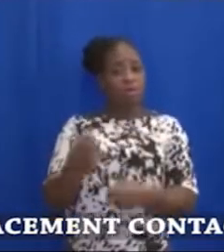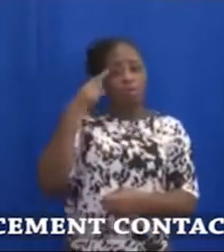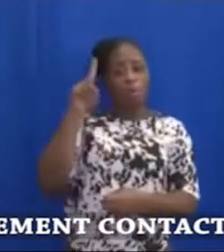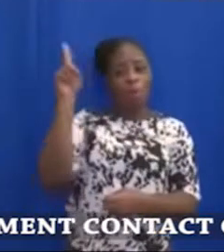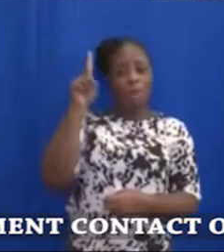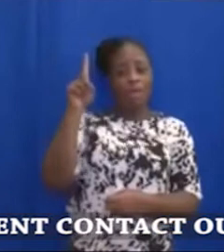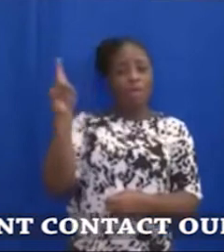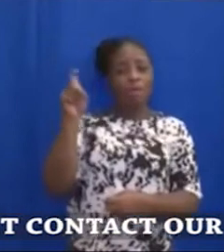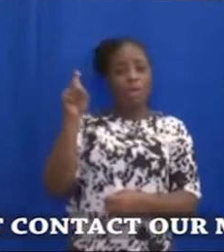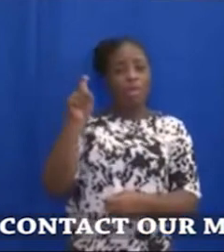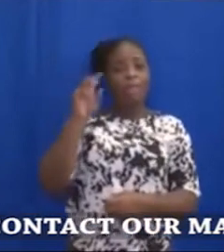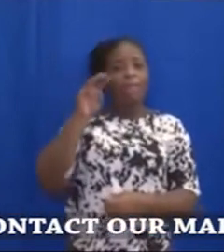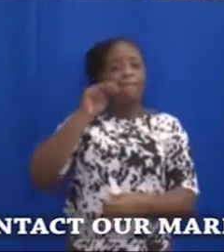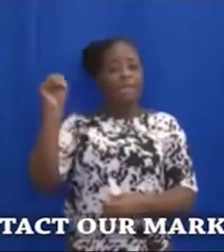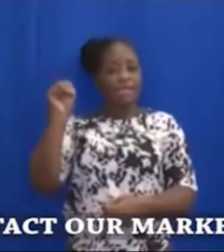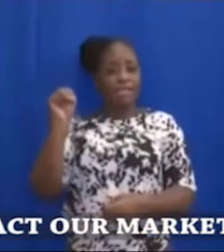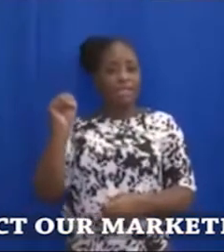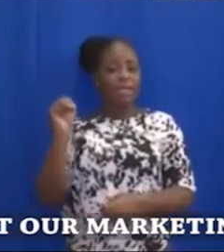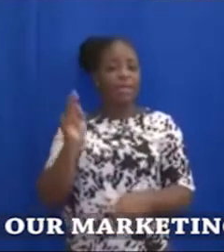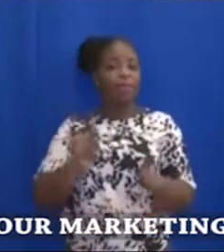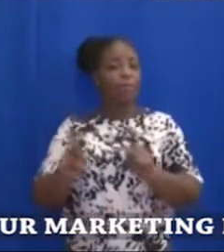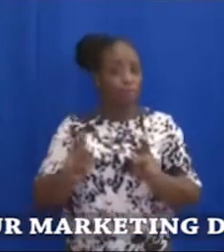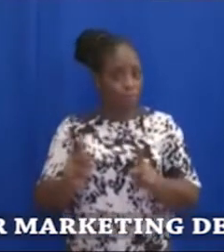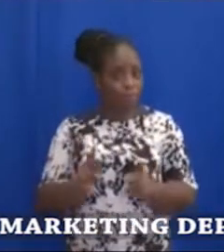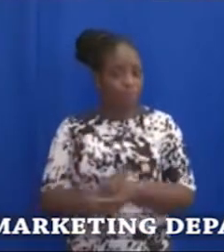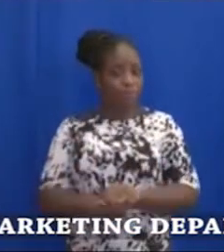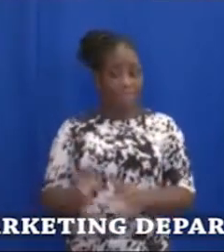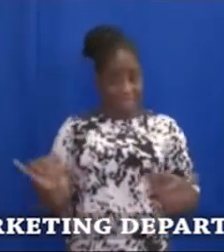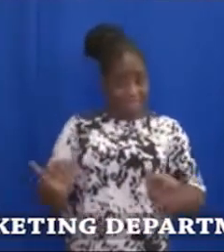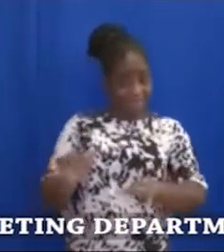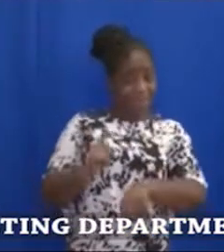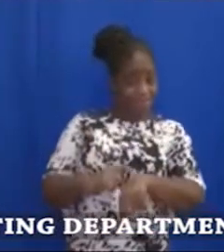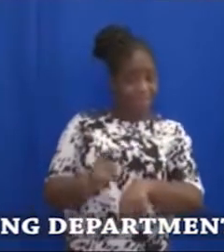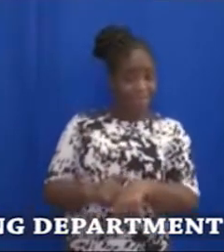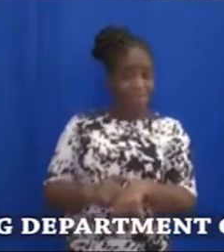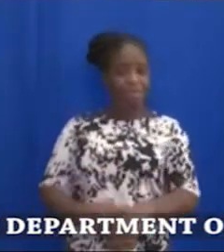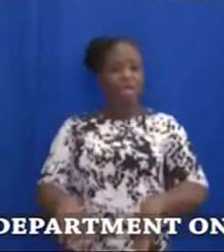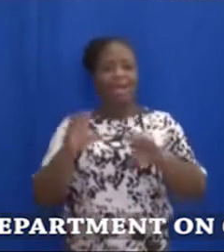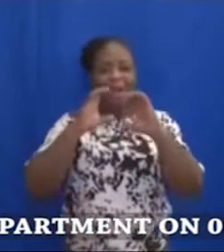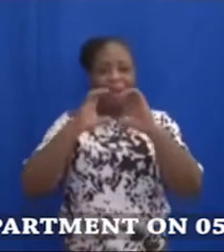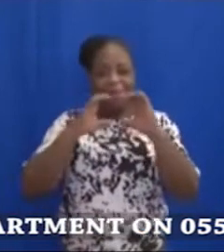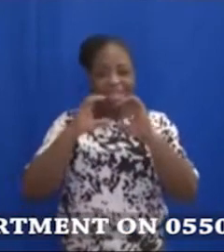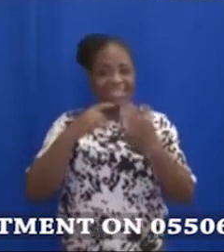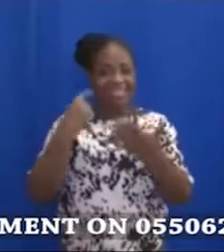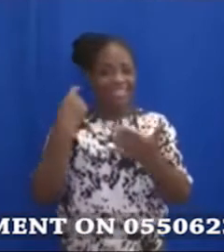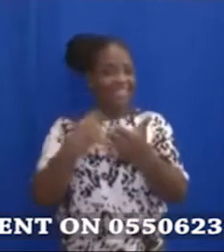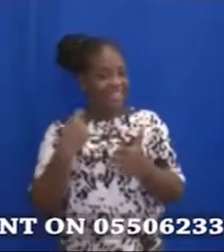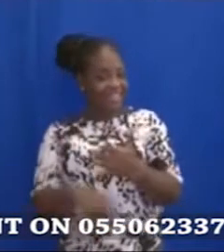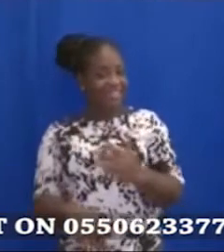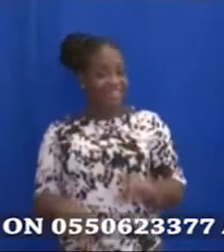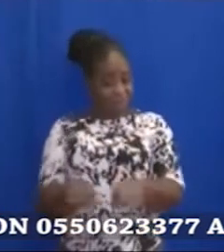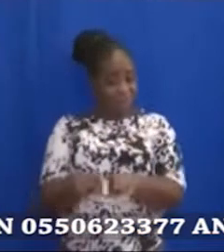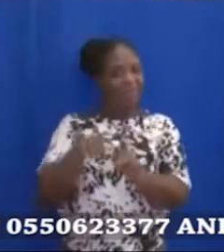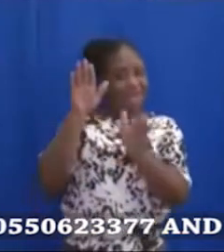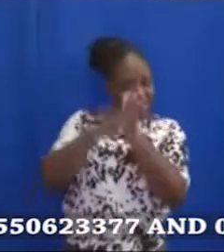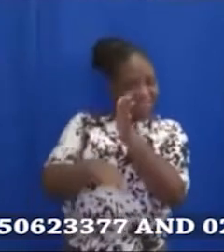customers for the same period. The communication service tax has also been reduced from 9%